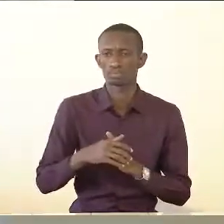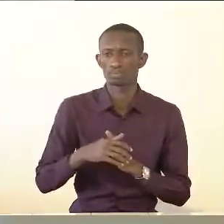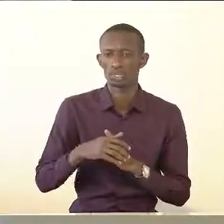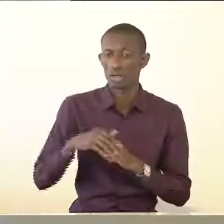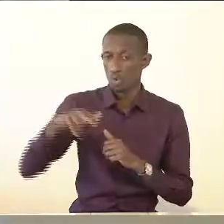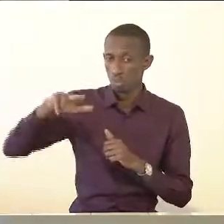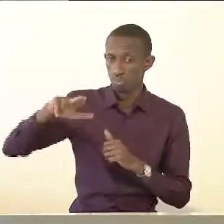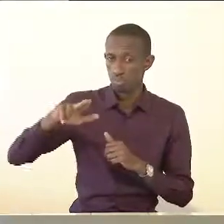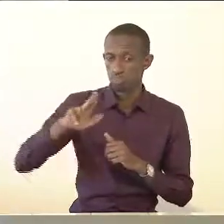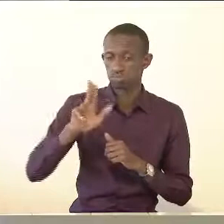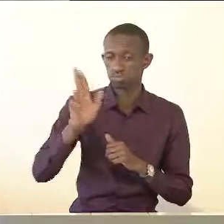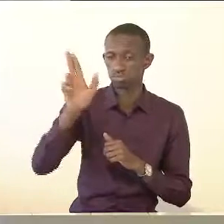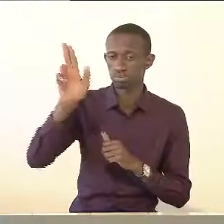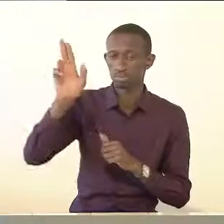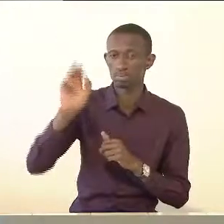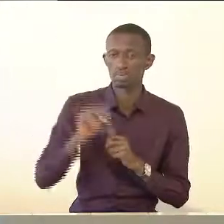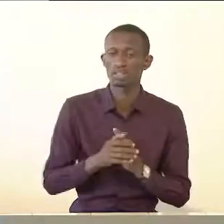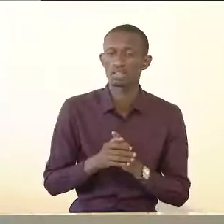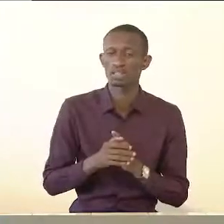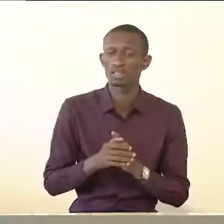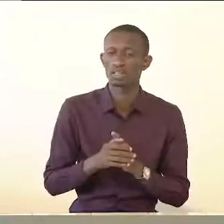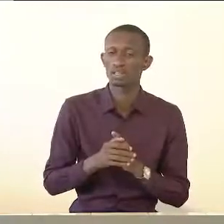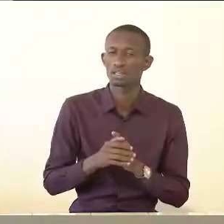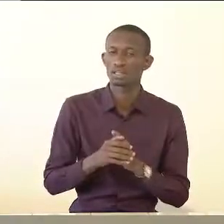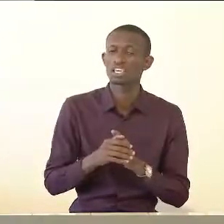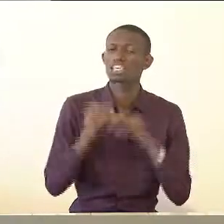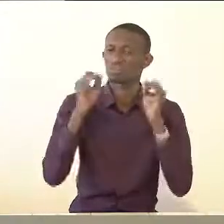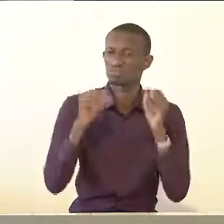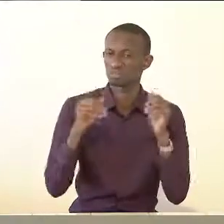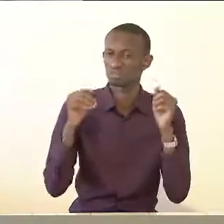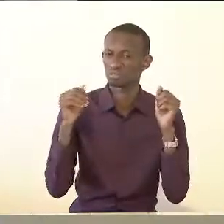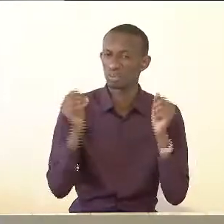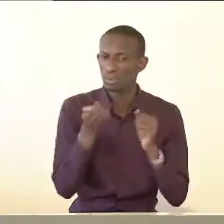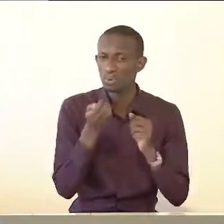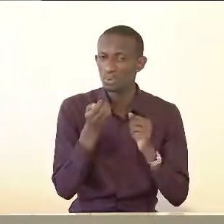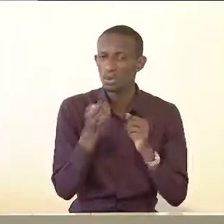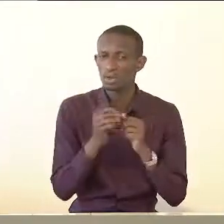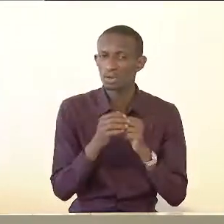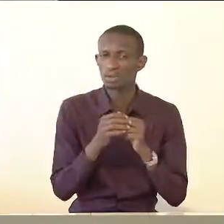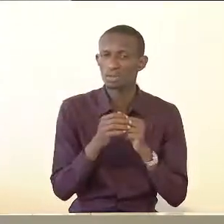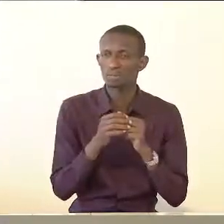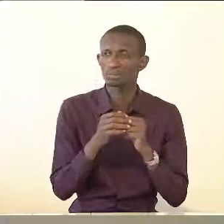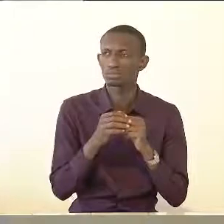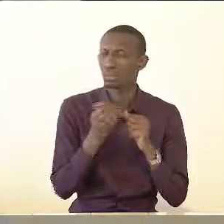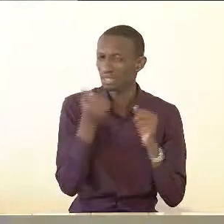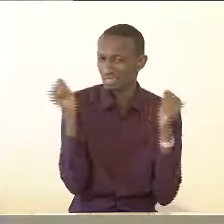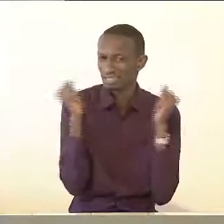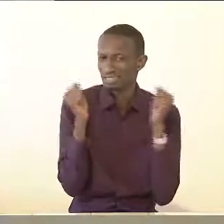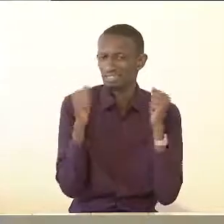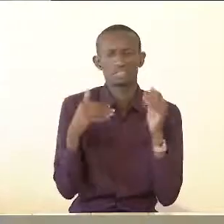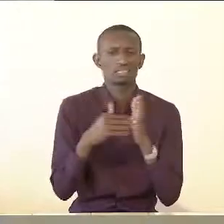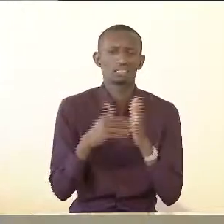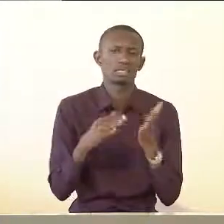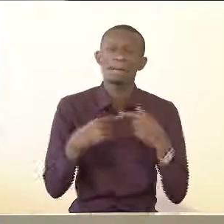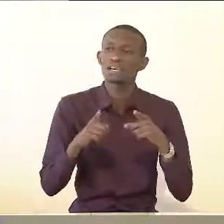too cold. All right? So they need to to absorb heat from the surrounding and become